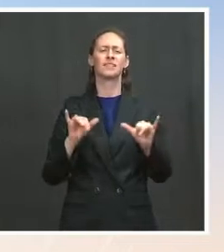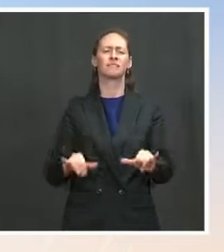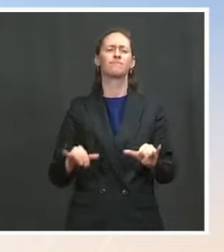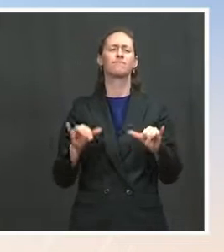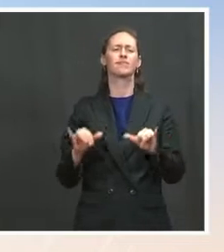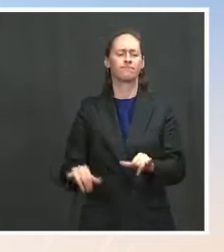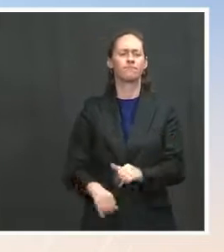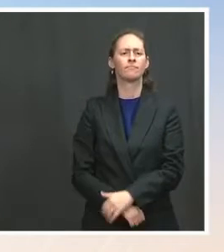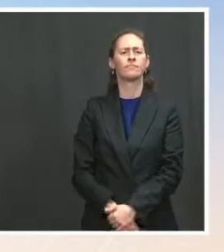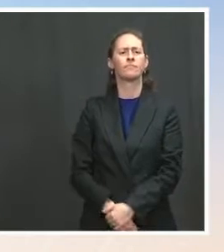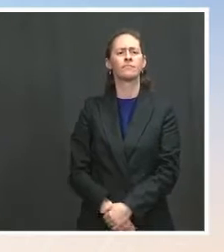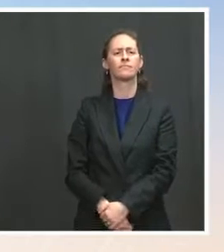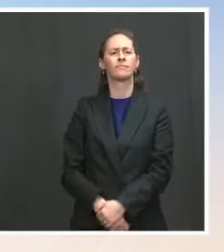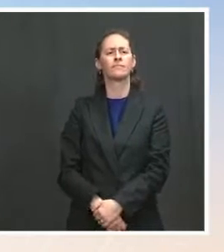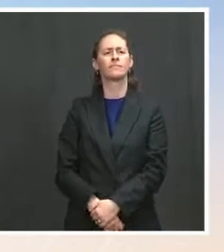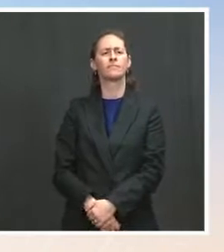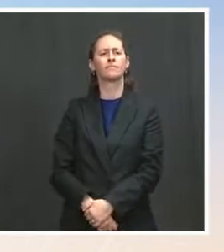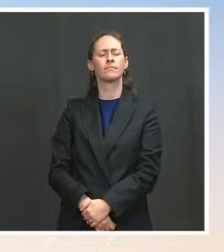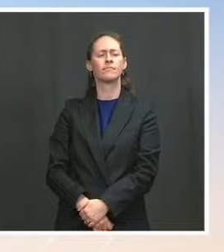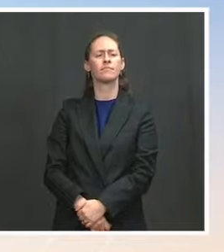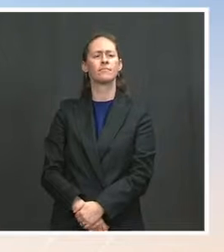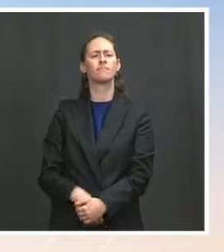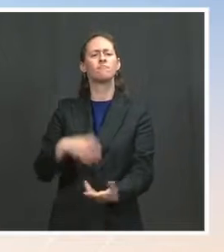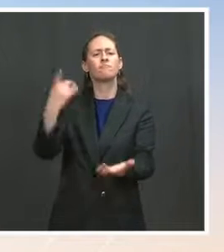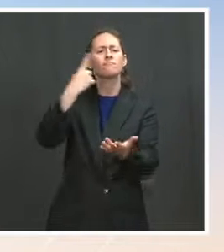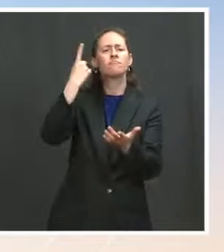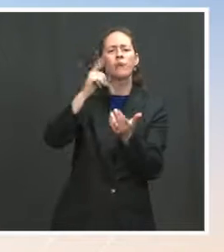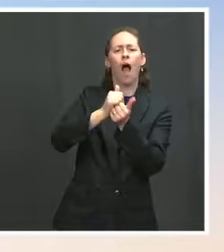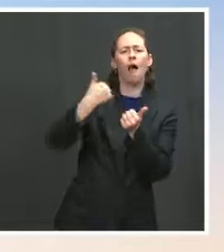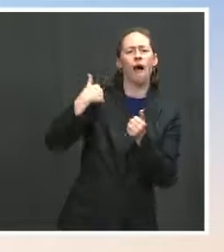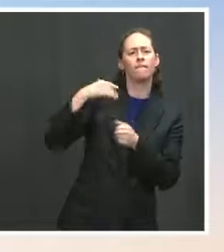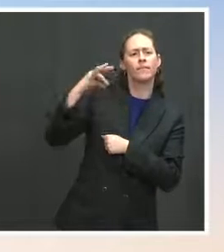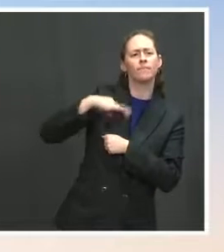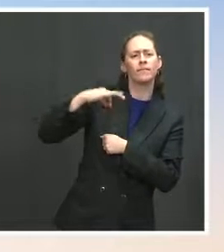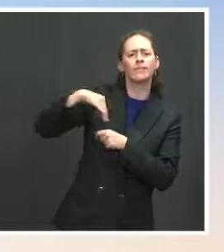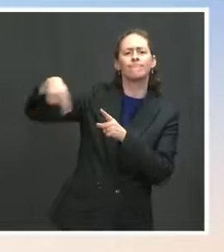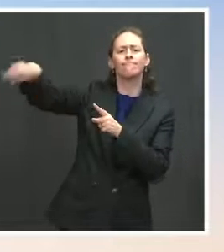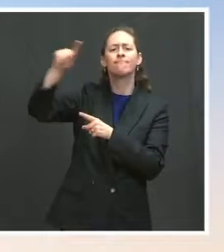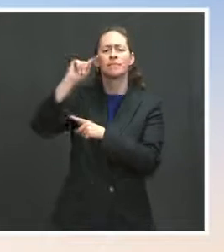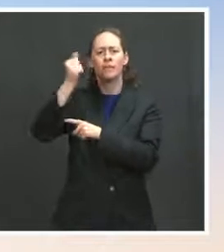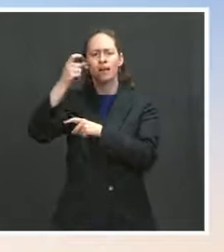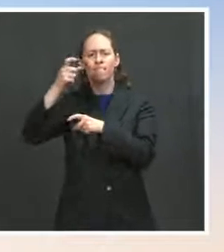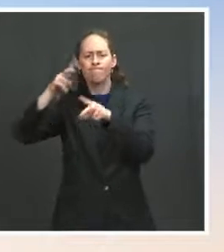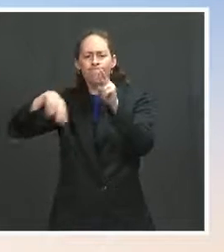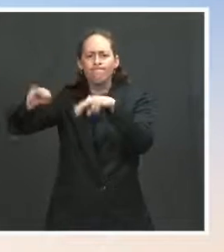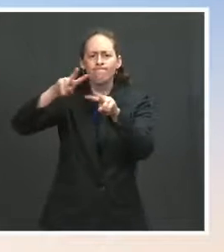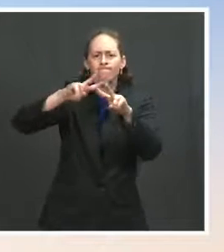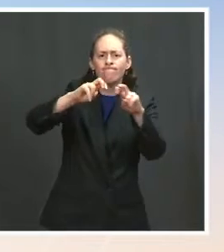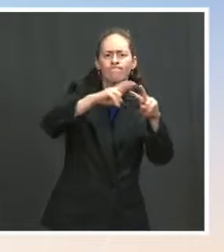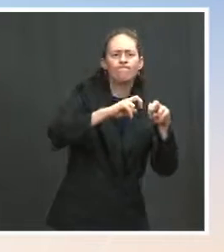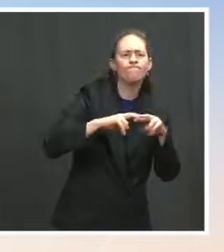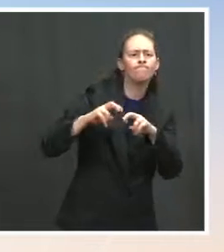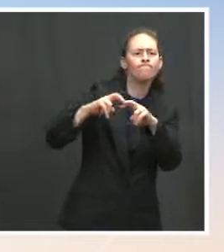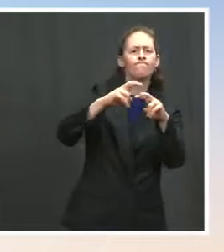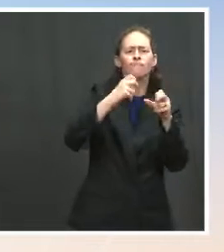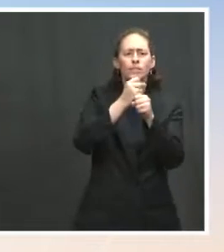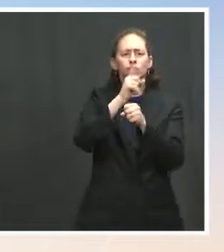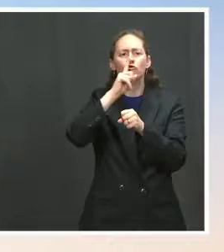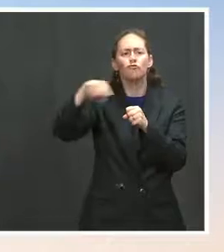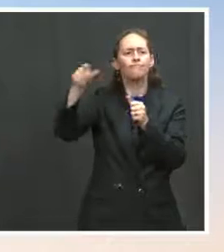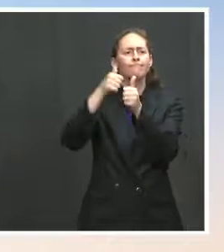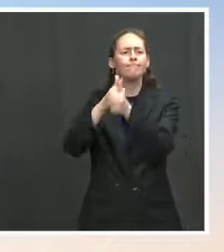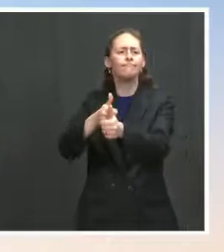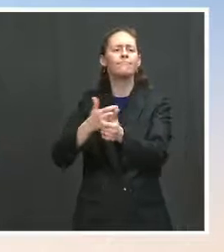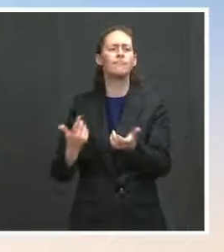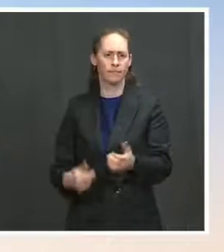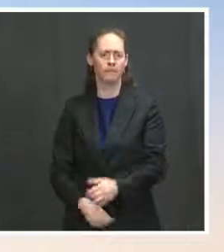tax enforcement and how that could be a revenue raiser. But what really should stand out at this point to people is that opposing this proposal would not would